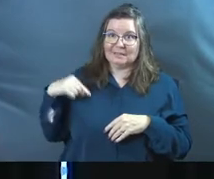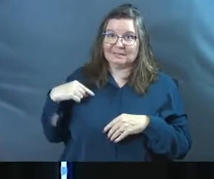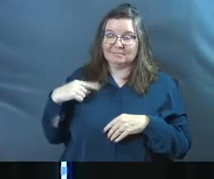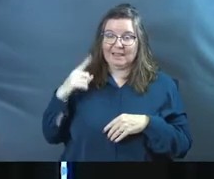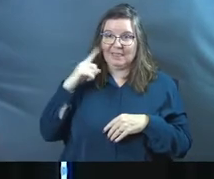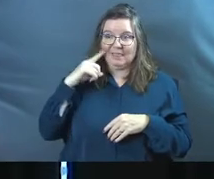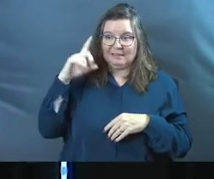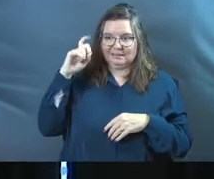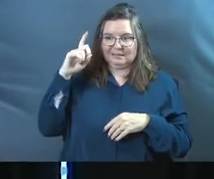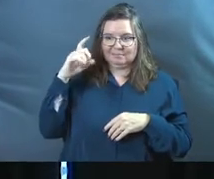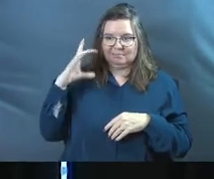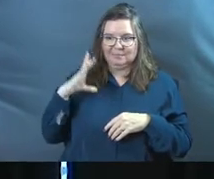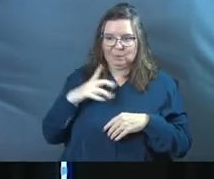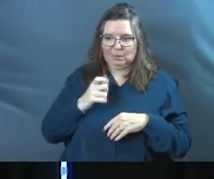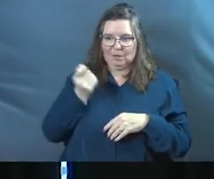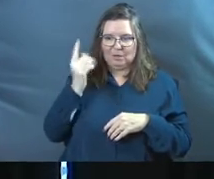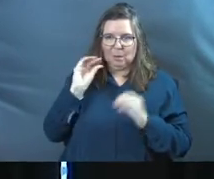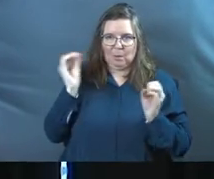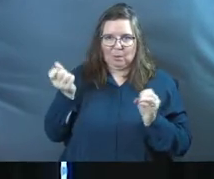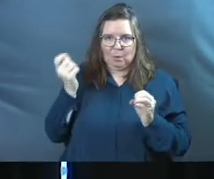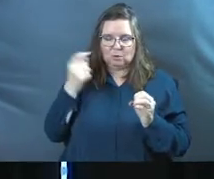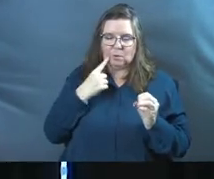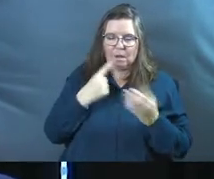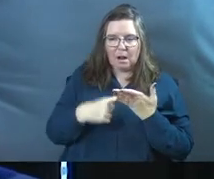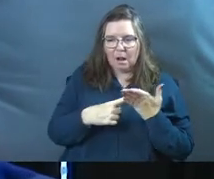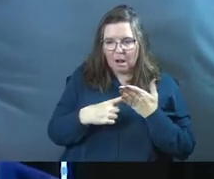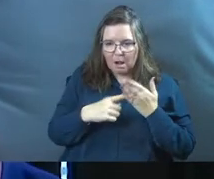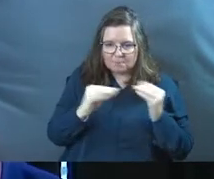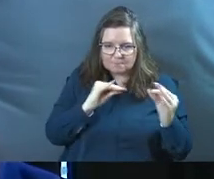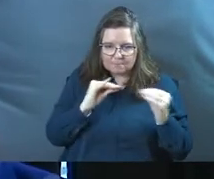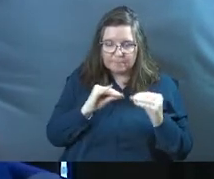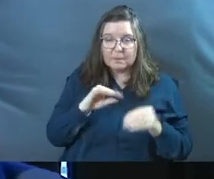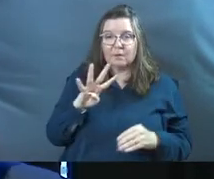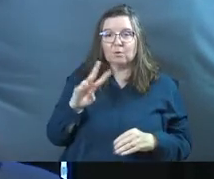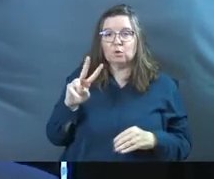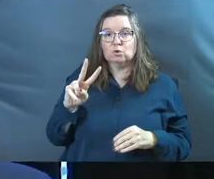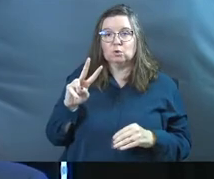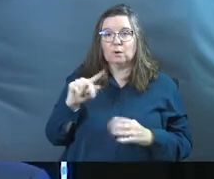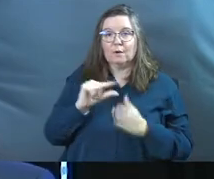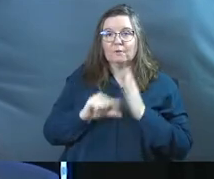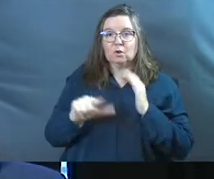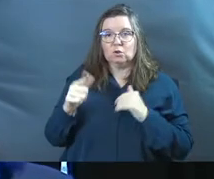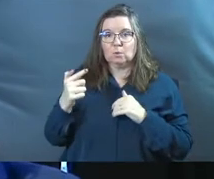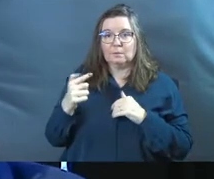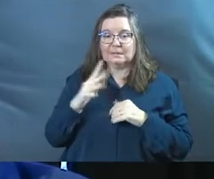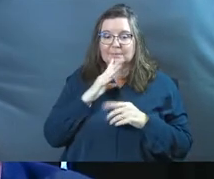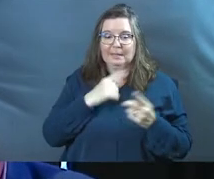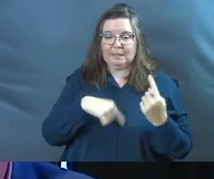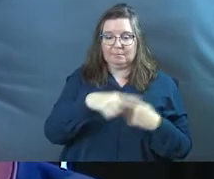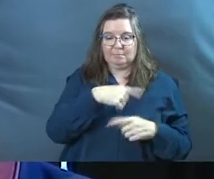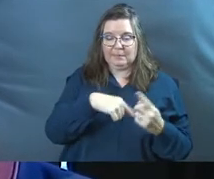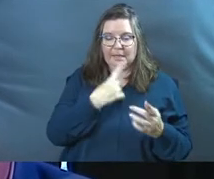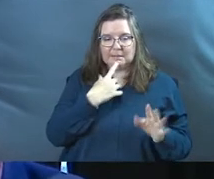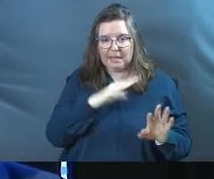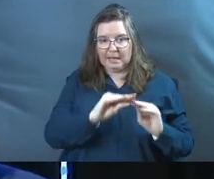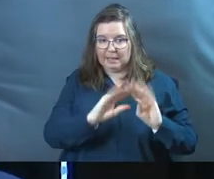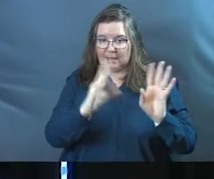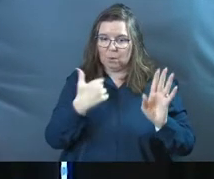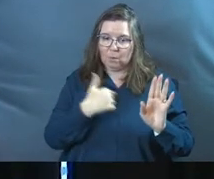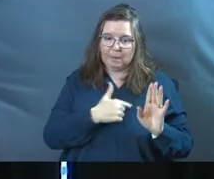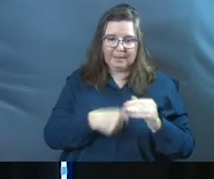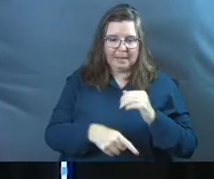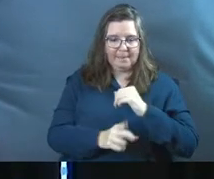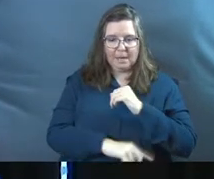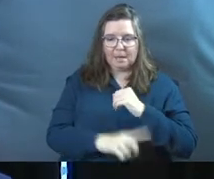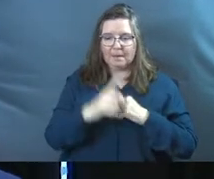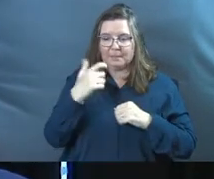official is going to be able to understand them. So here's what they say. This is 42 verse 21. Speaking among themselves, they said, clearly we are